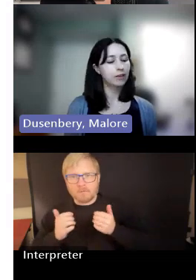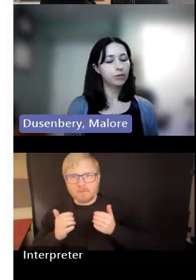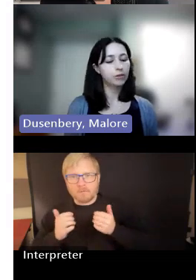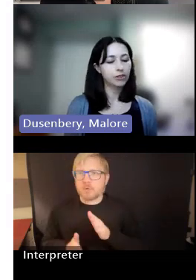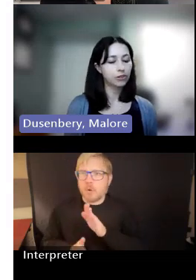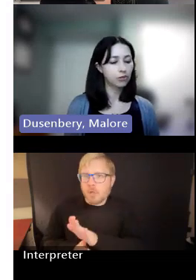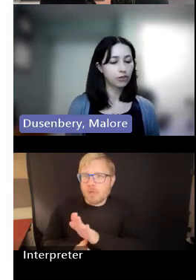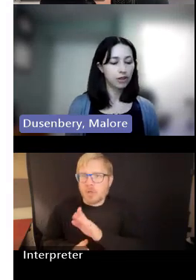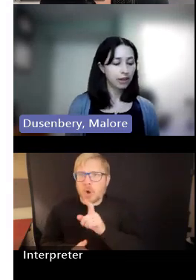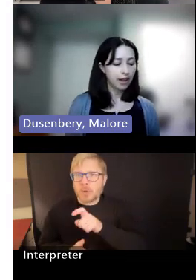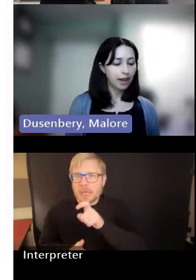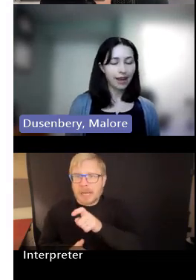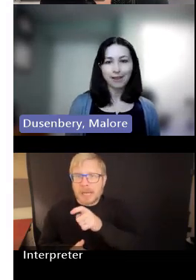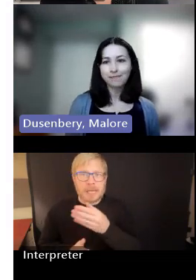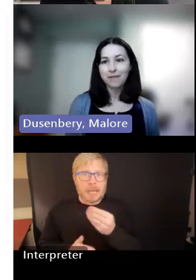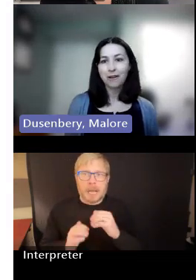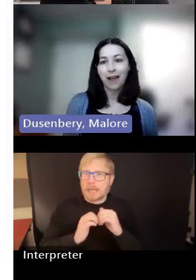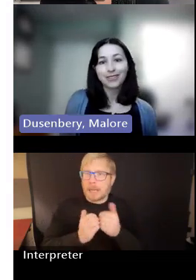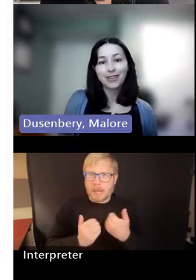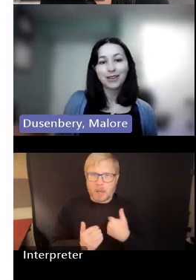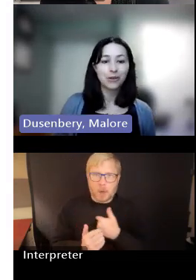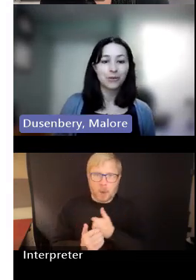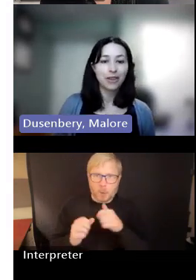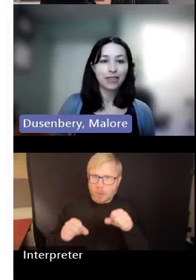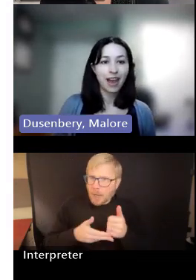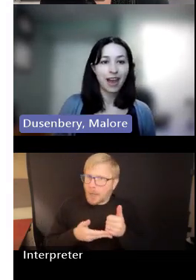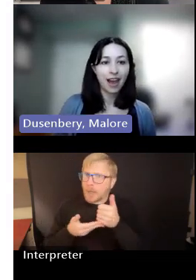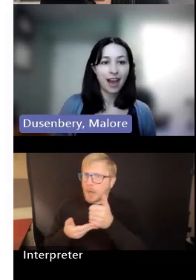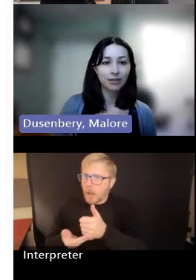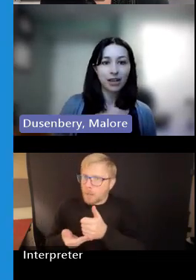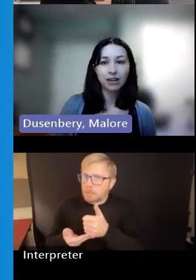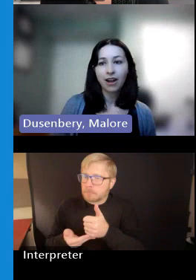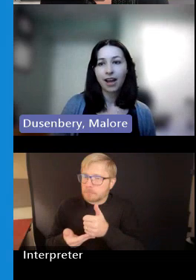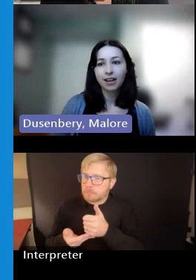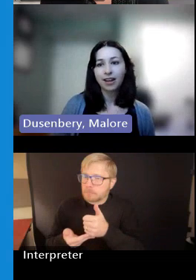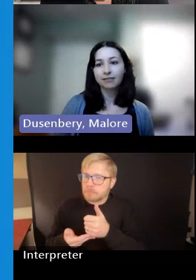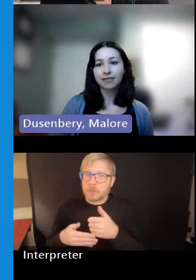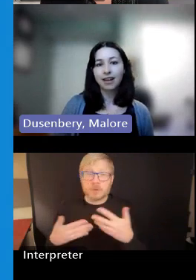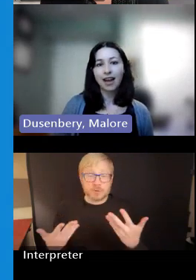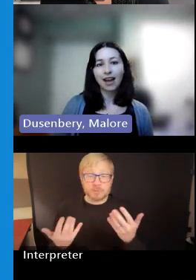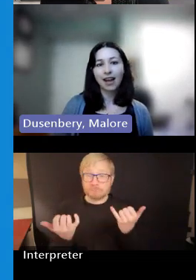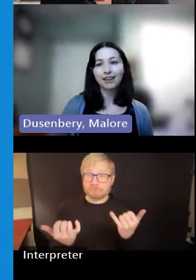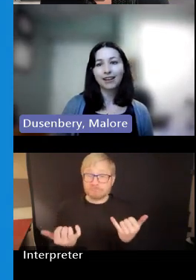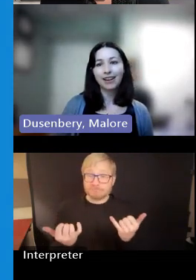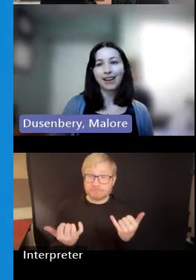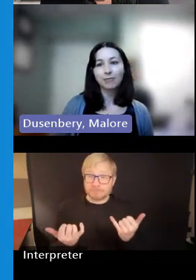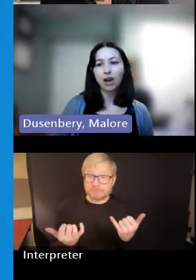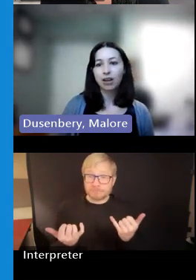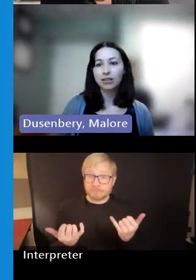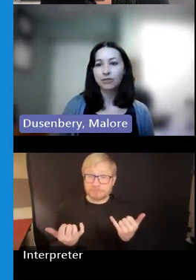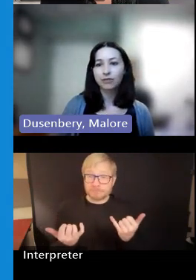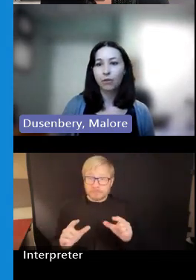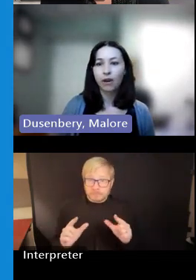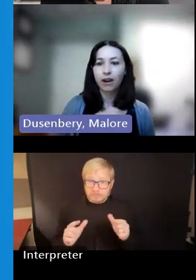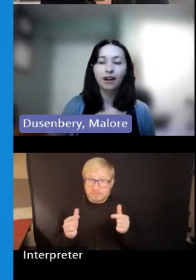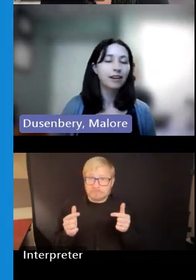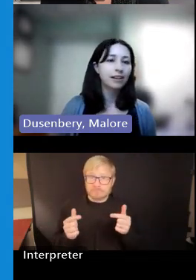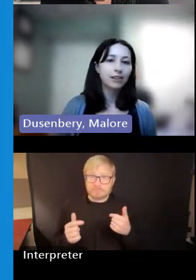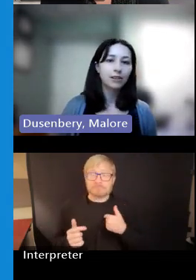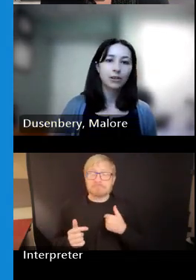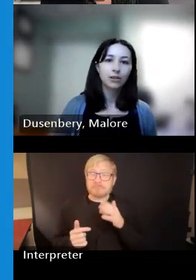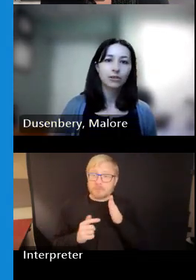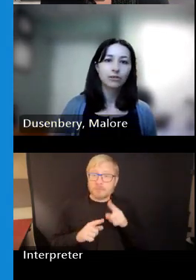help address those. Okay, so with that, we can go ahead and pause